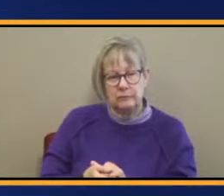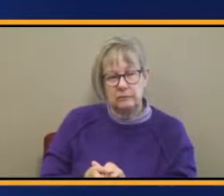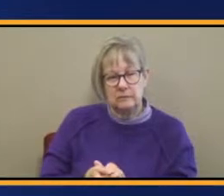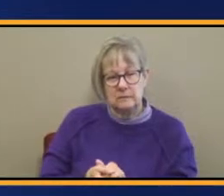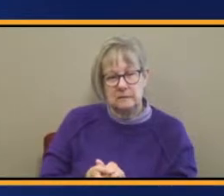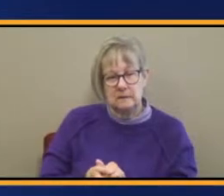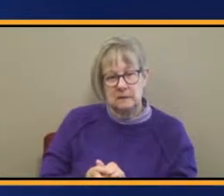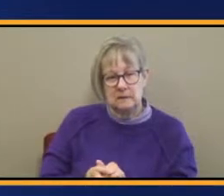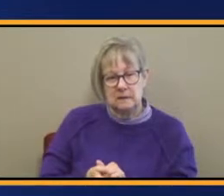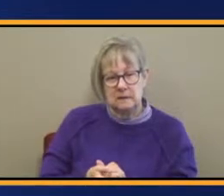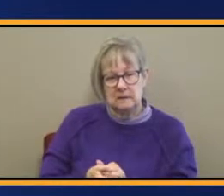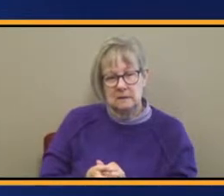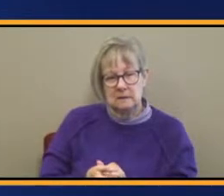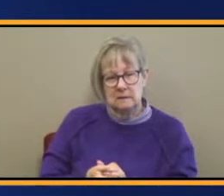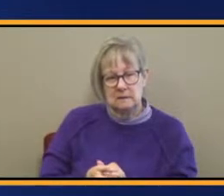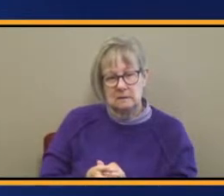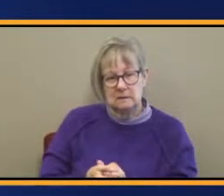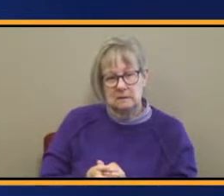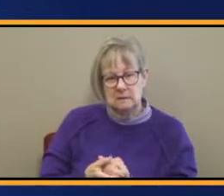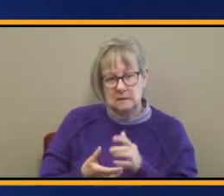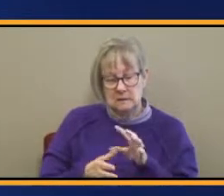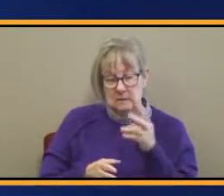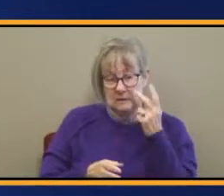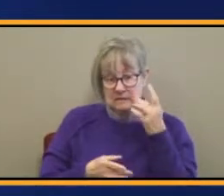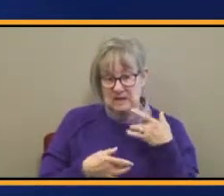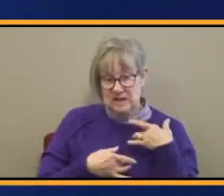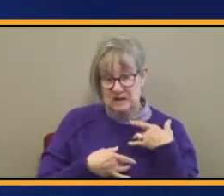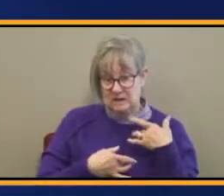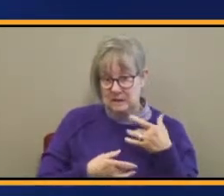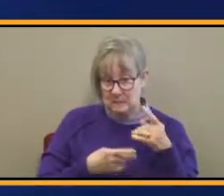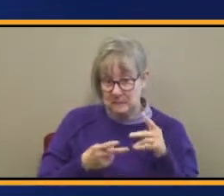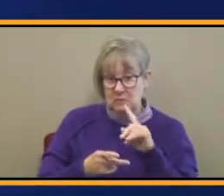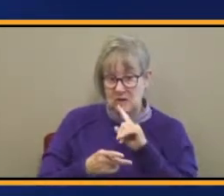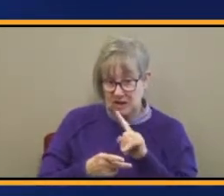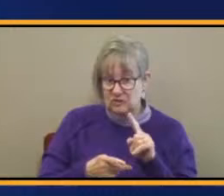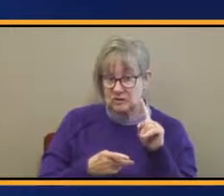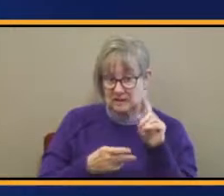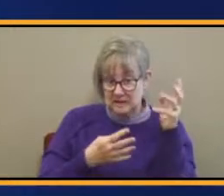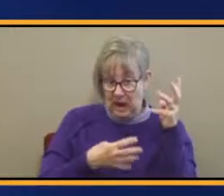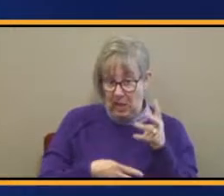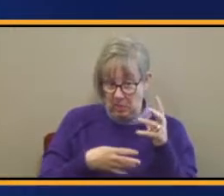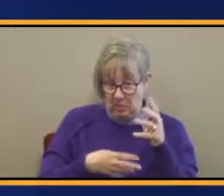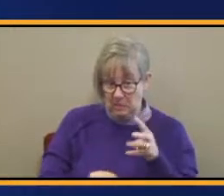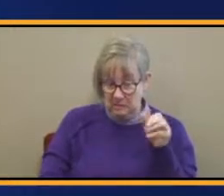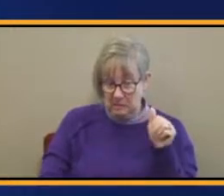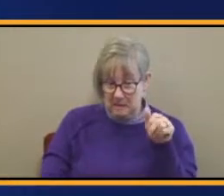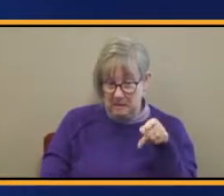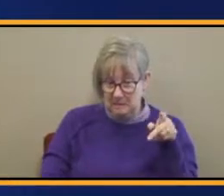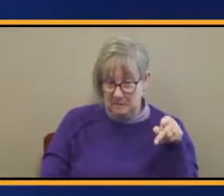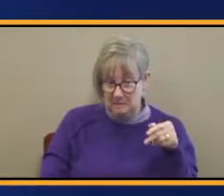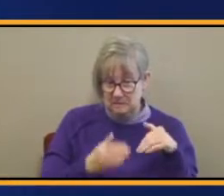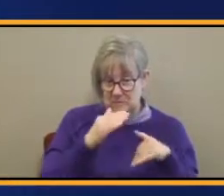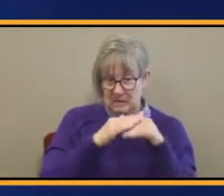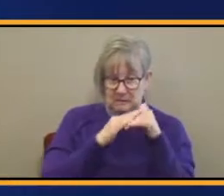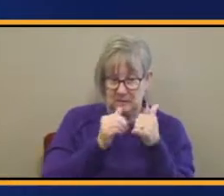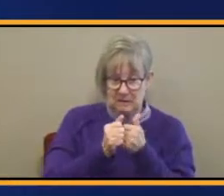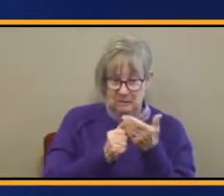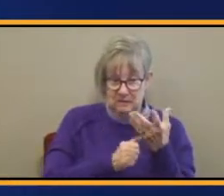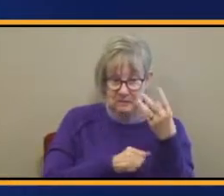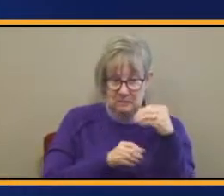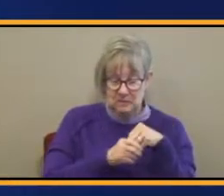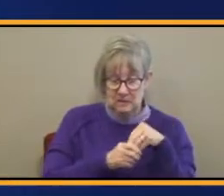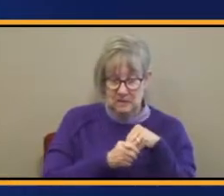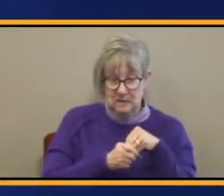I mean, are you seeing a trend where people are actually downloading the app to maximize everything that's been installed and worked